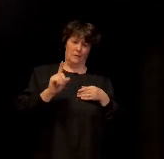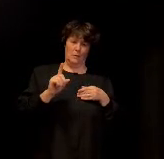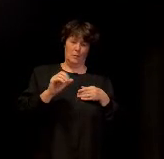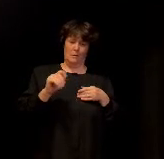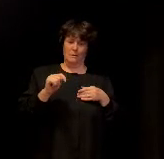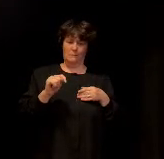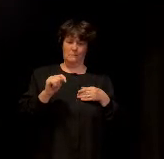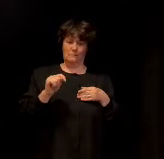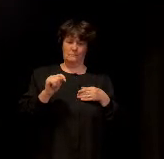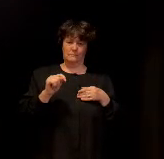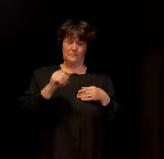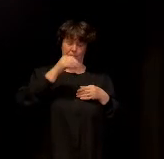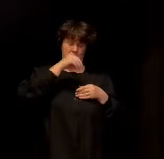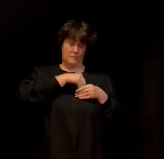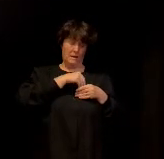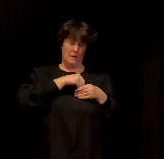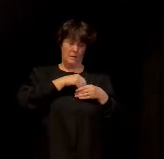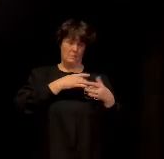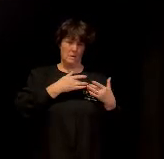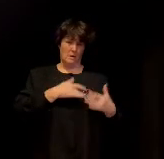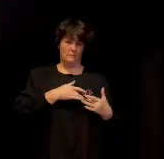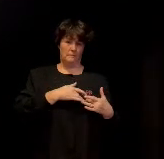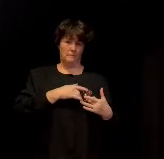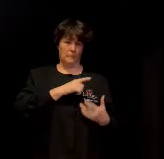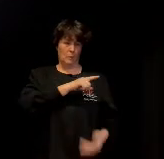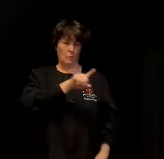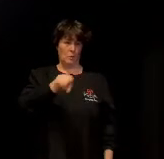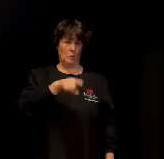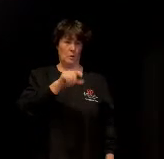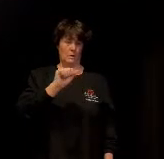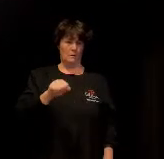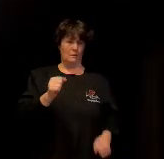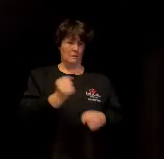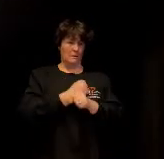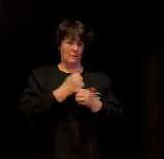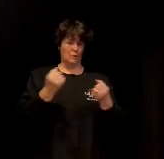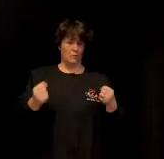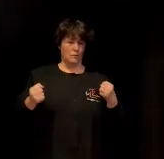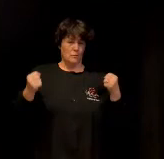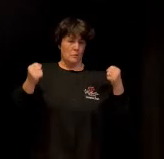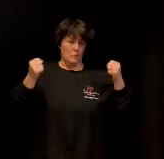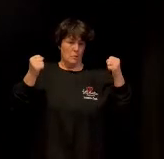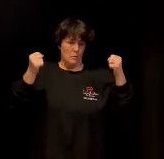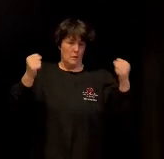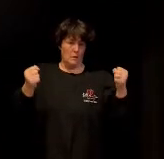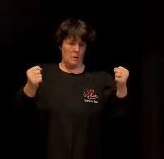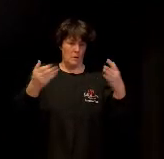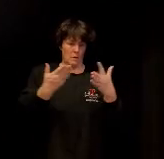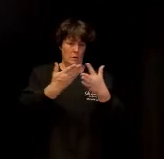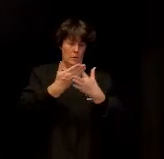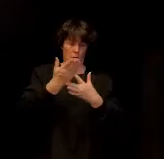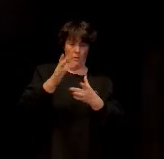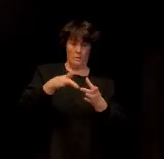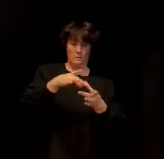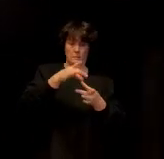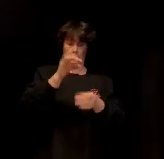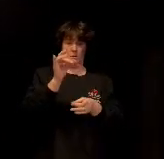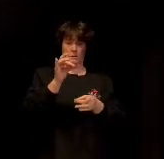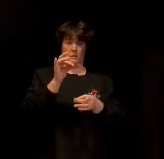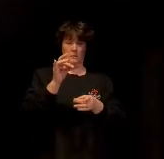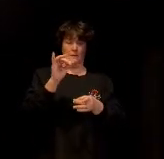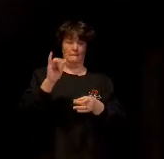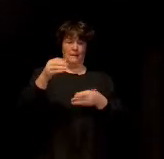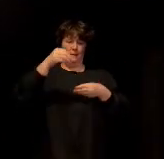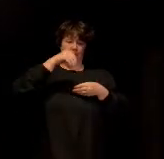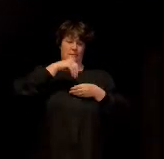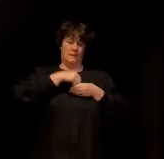It's in the inner man. And you and I can be strengthened with might through his Spirit that's in the inner